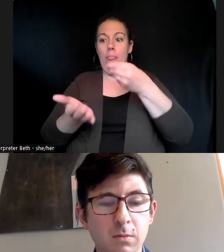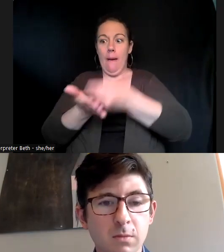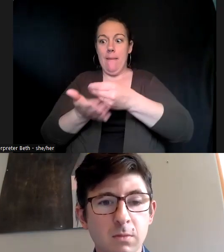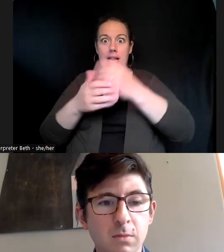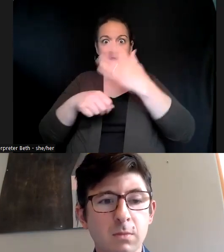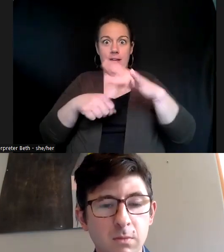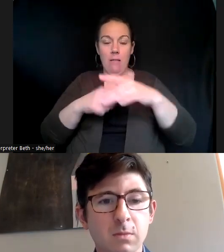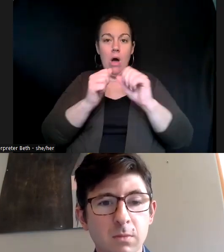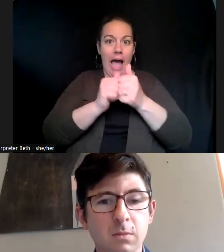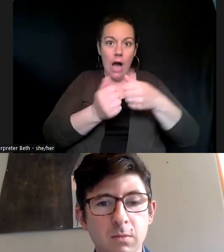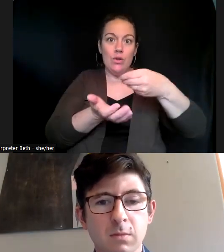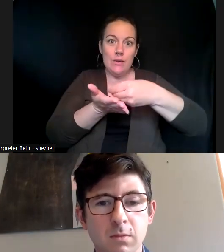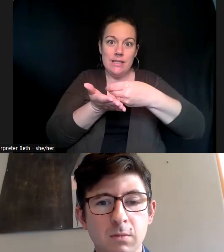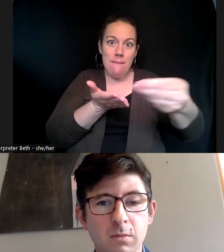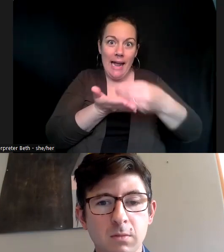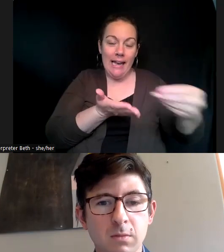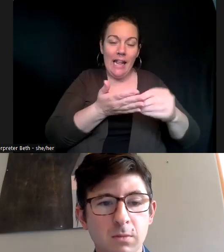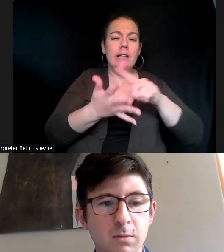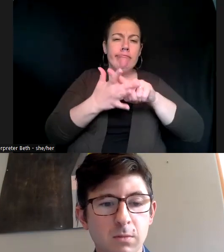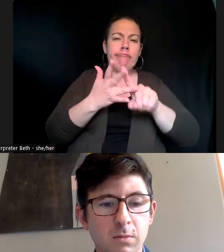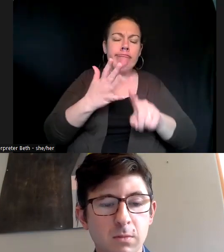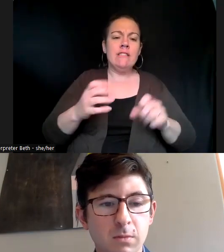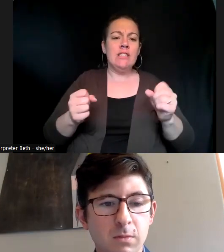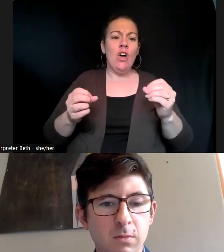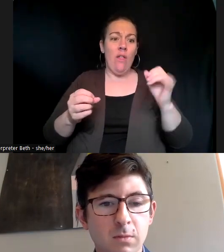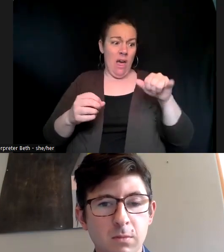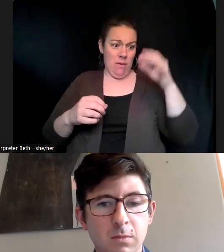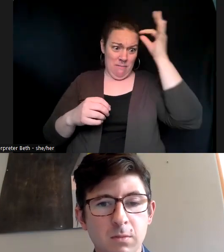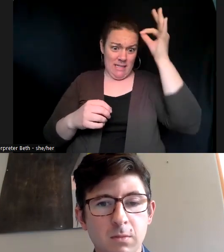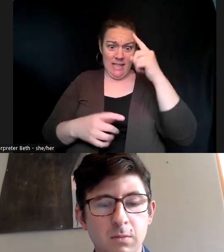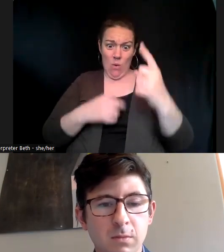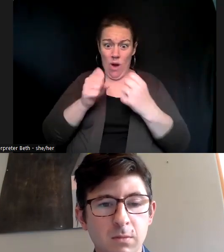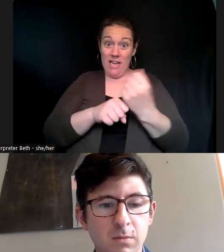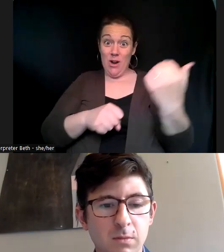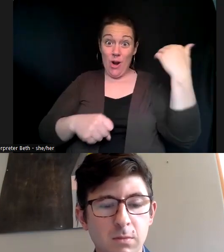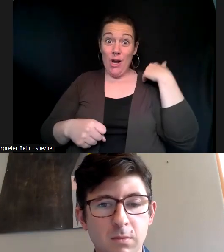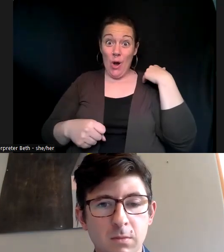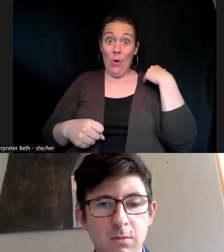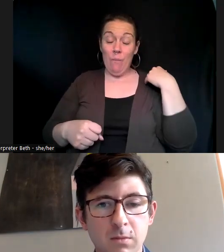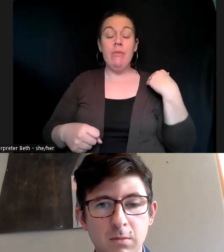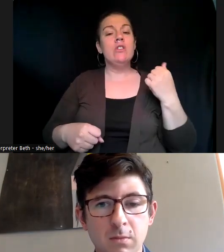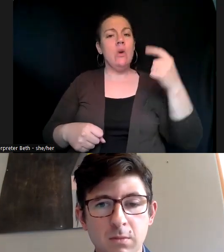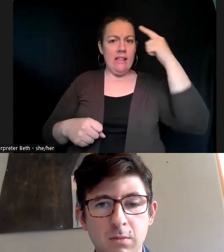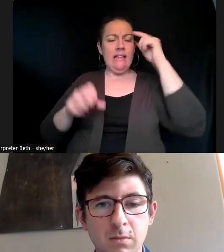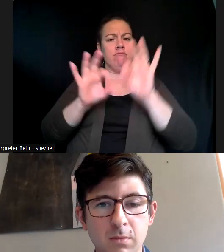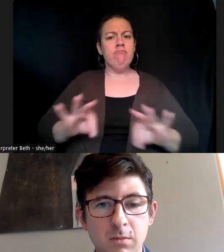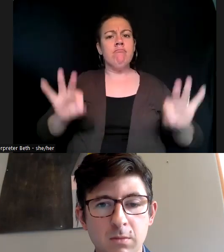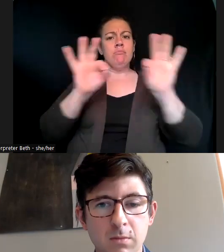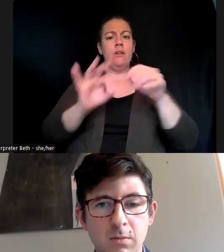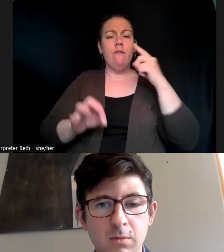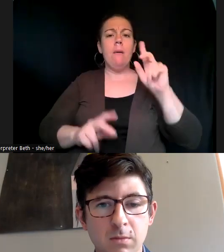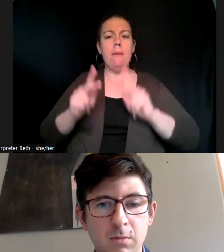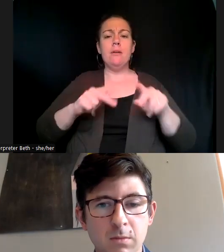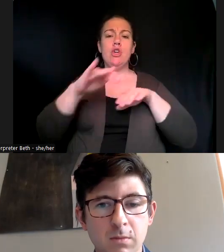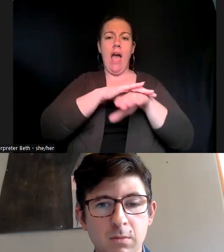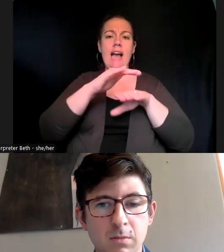30th looming. I think, it is critical for us to be able to access that information. One, just for